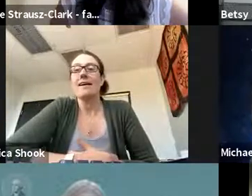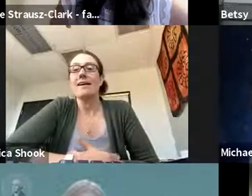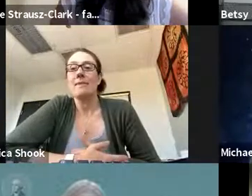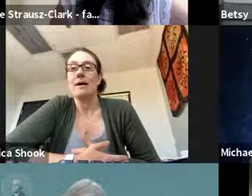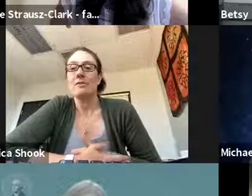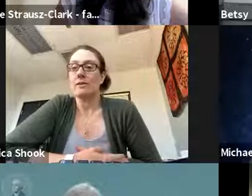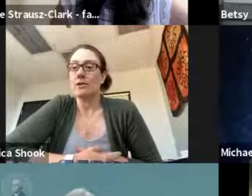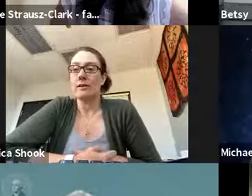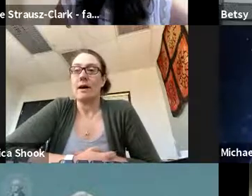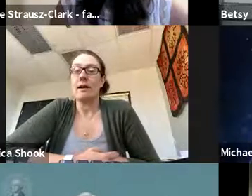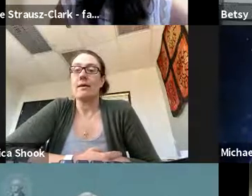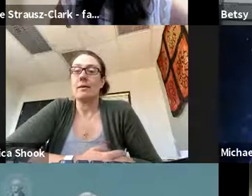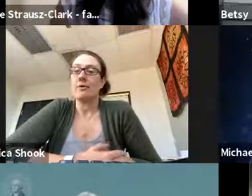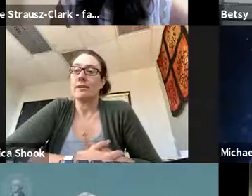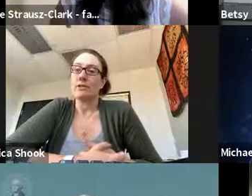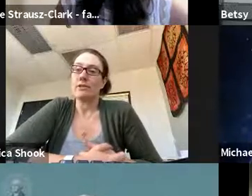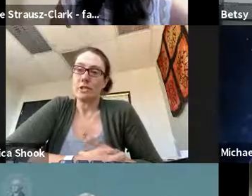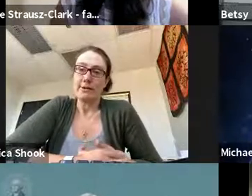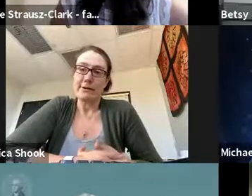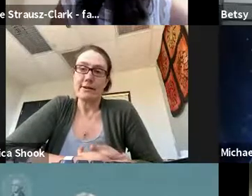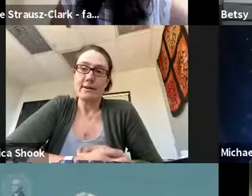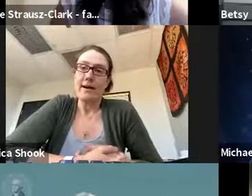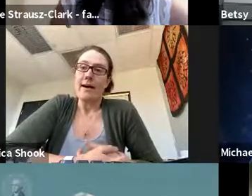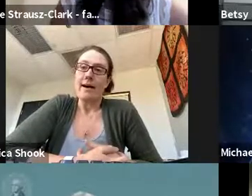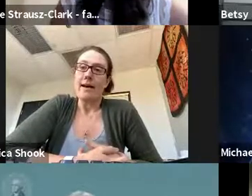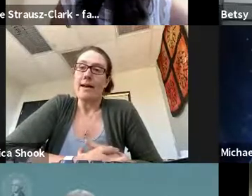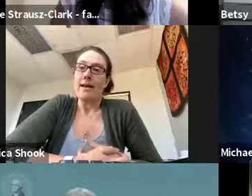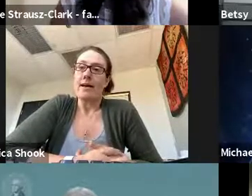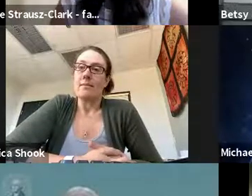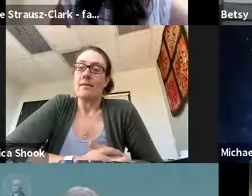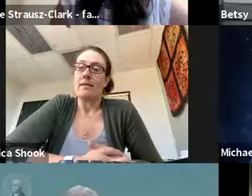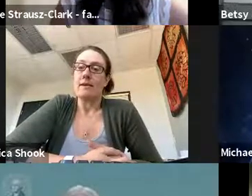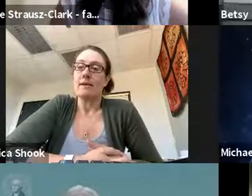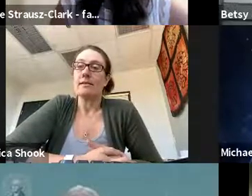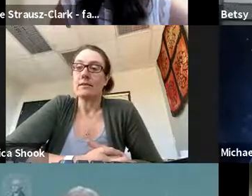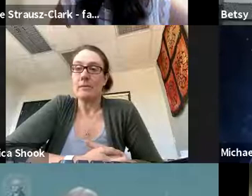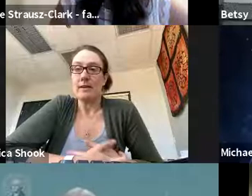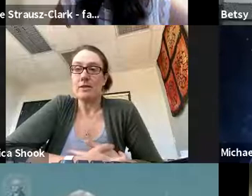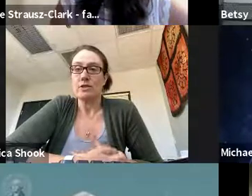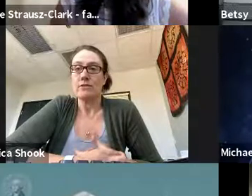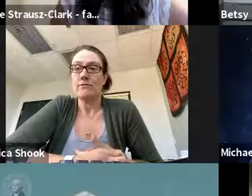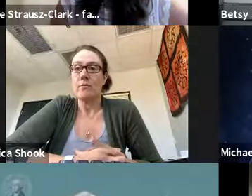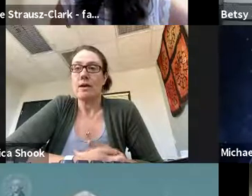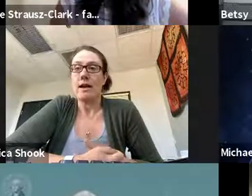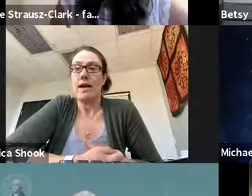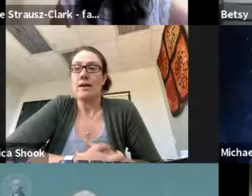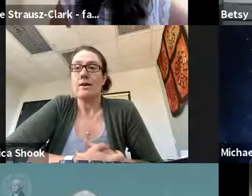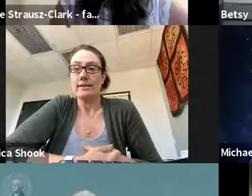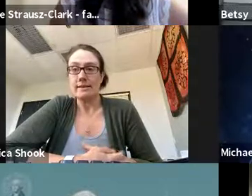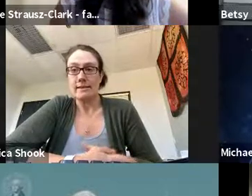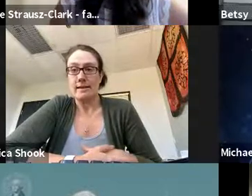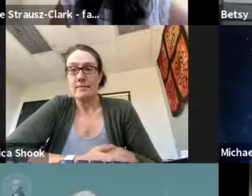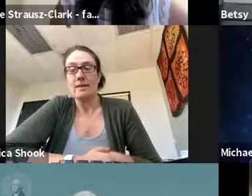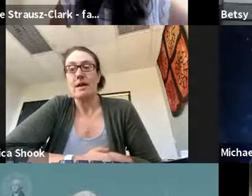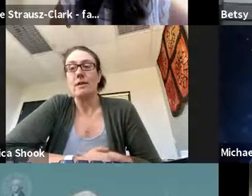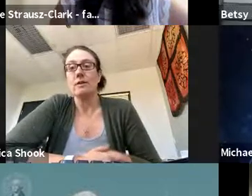Hi, I'm Jessica Shook. My pronouns are she, her. I am the clinical manager for a